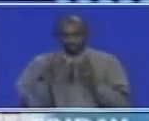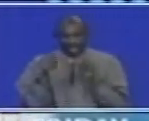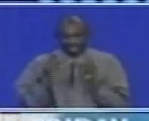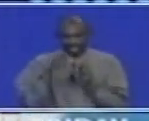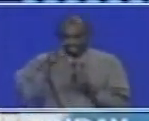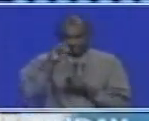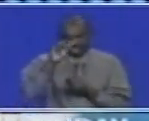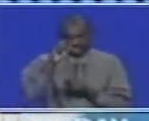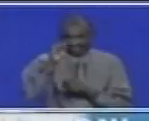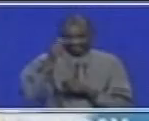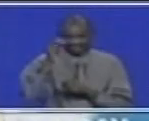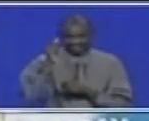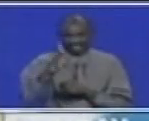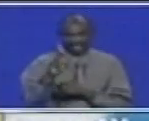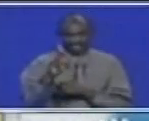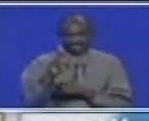Master. Willis, good evening.